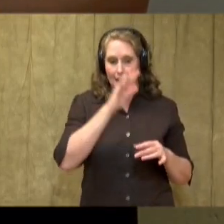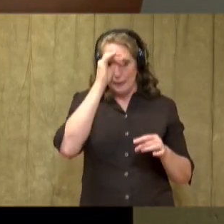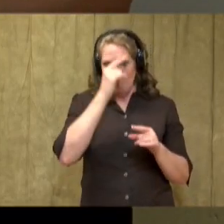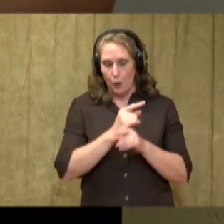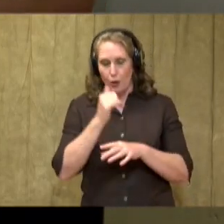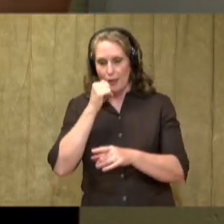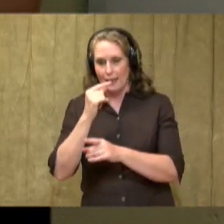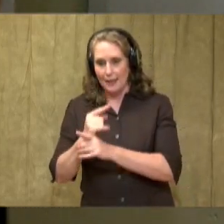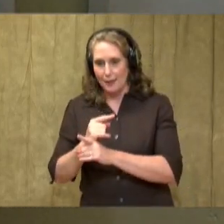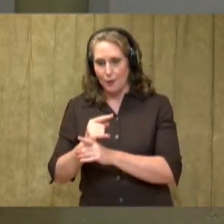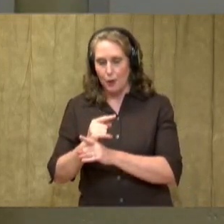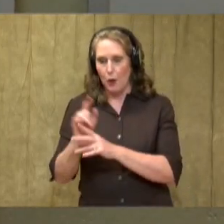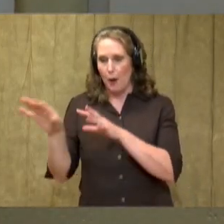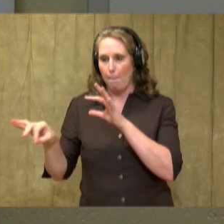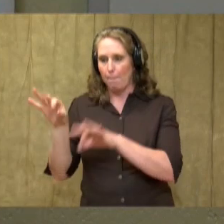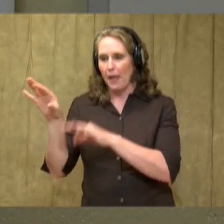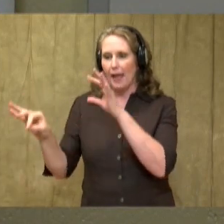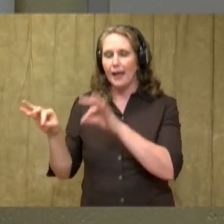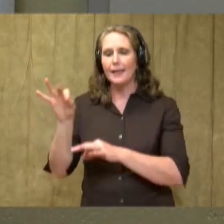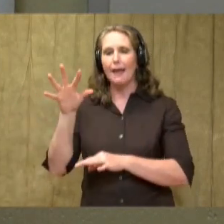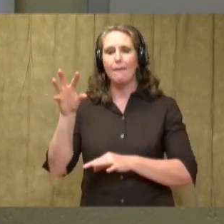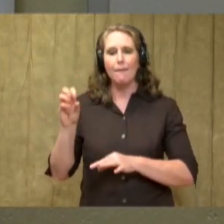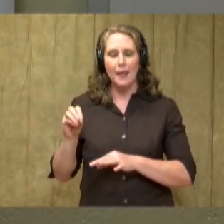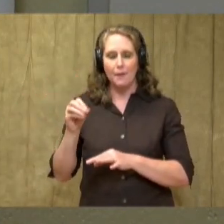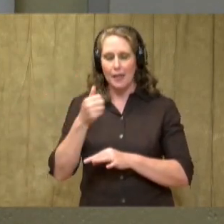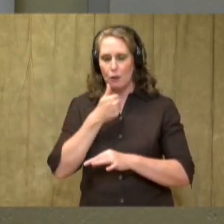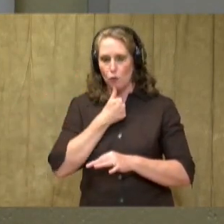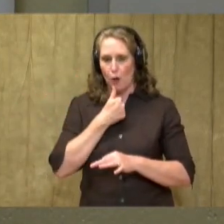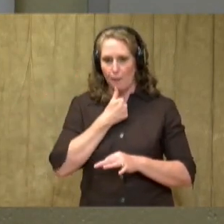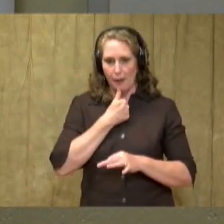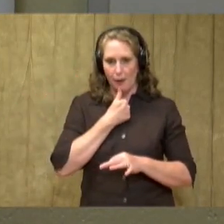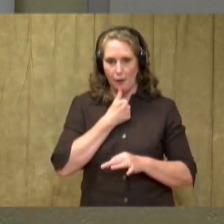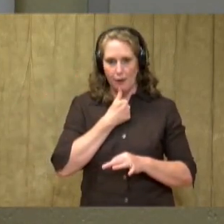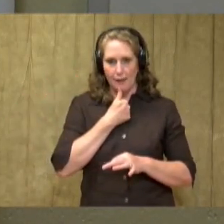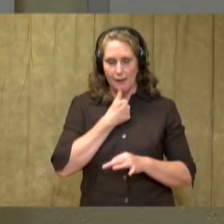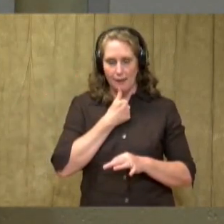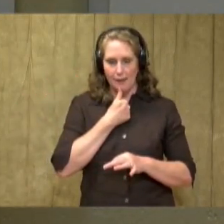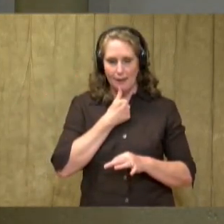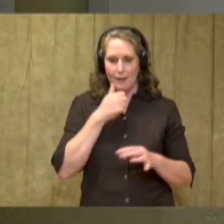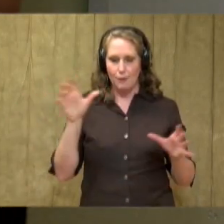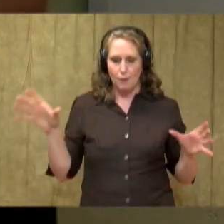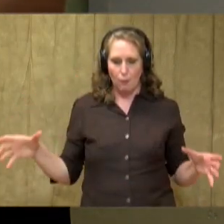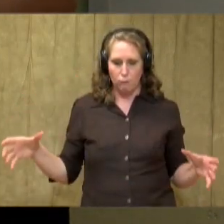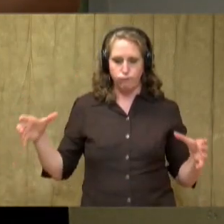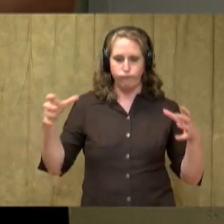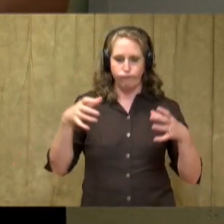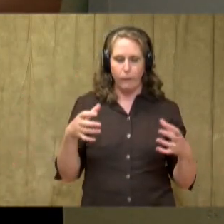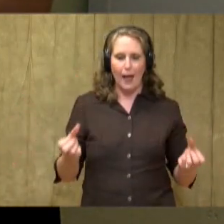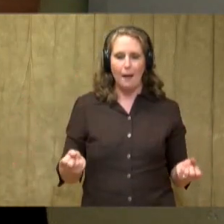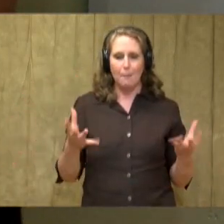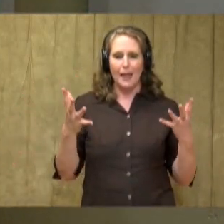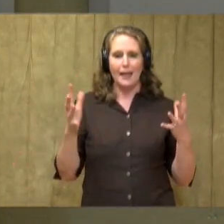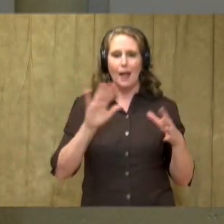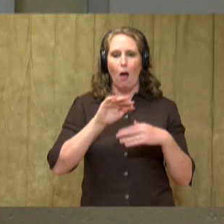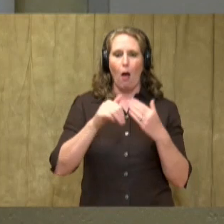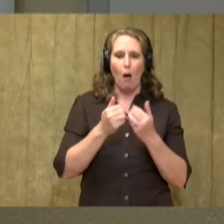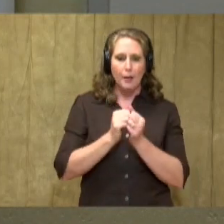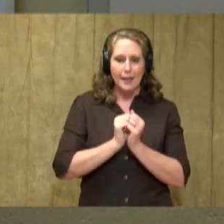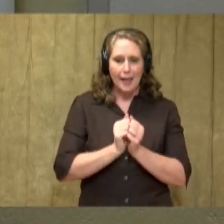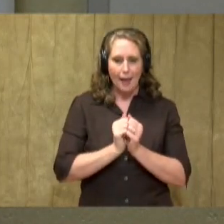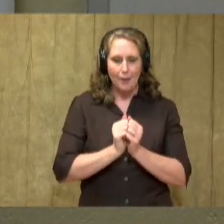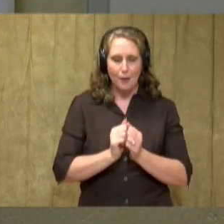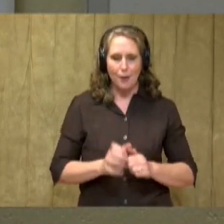up 50 strawberries. So how many did they have all